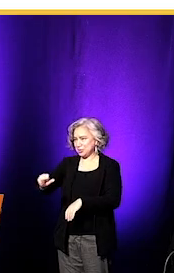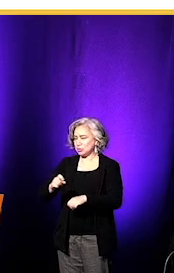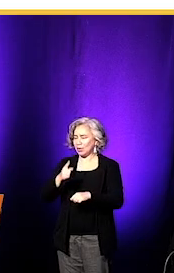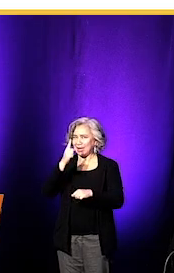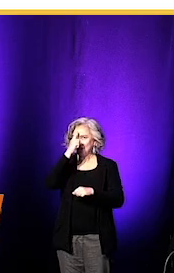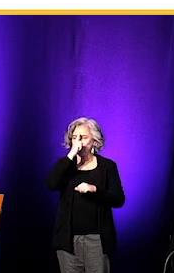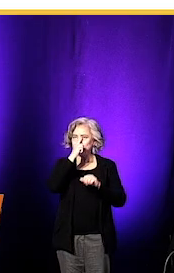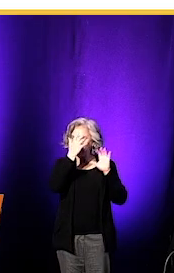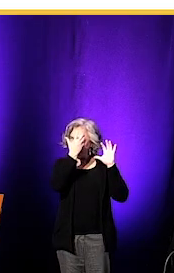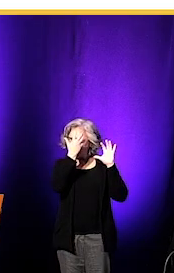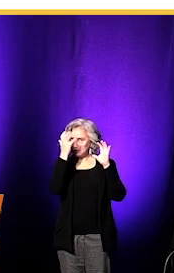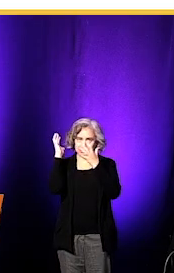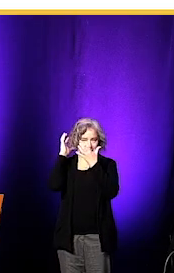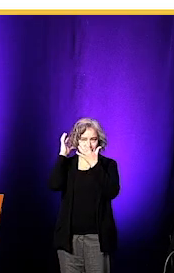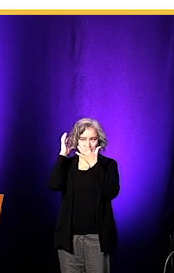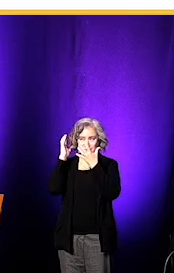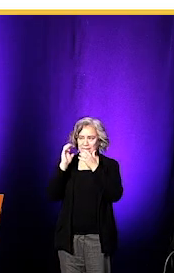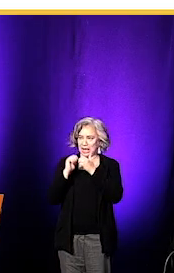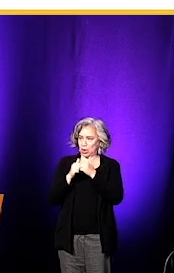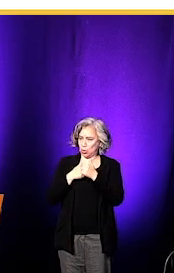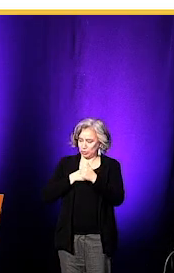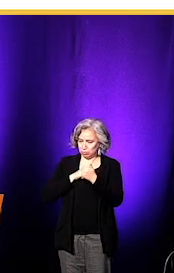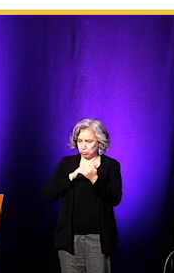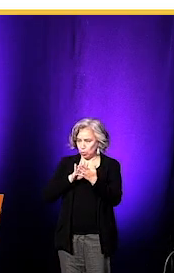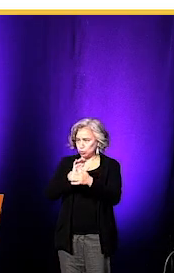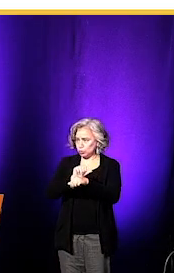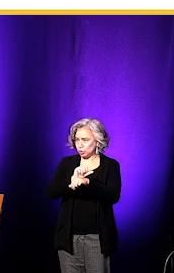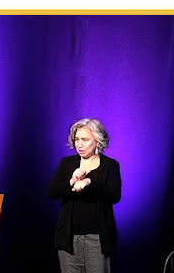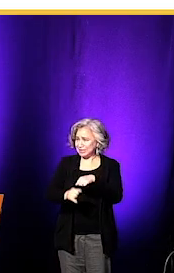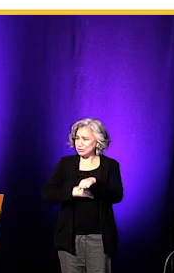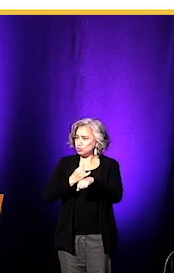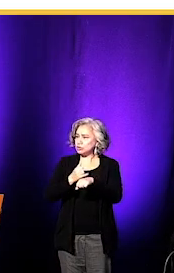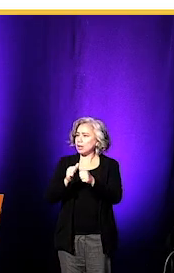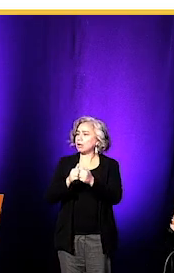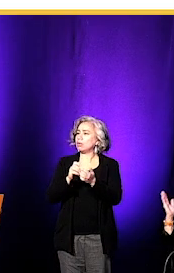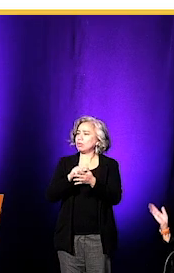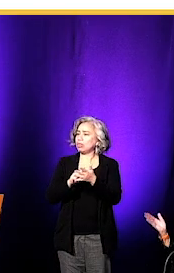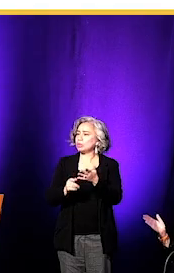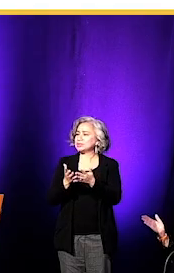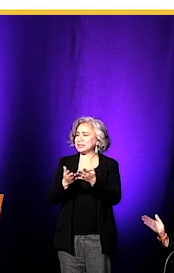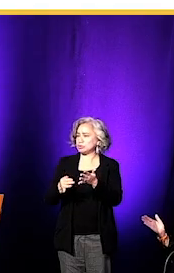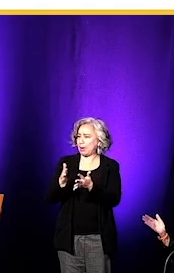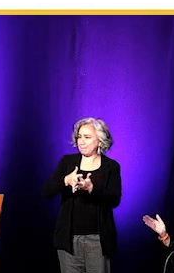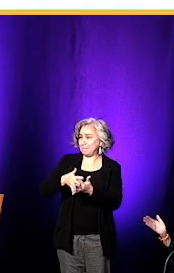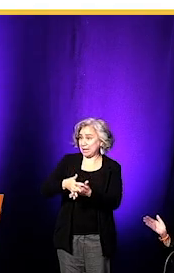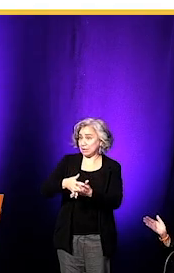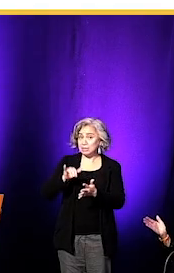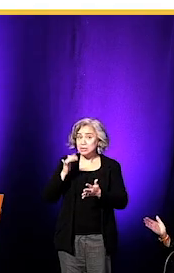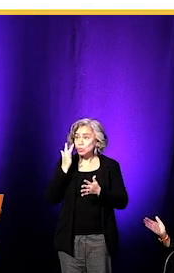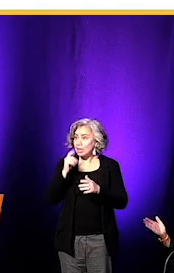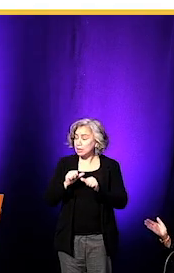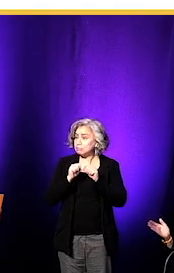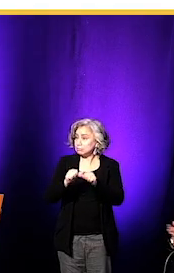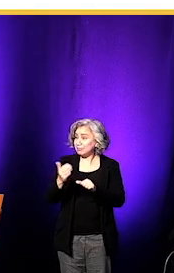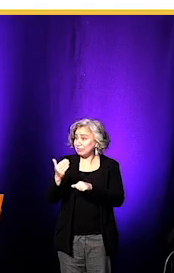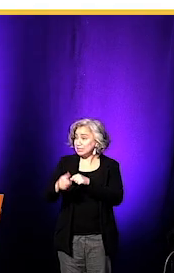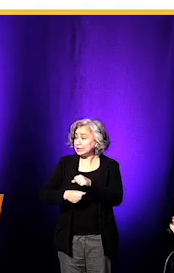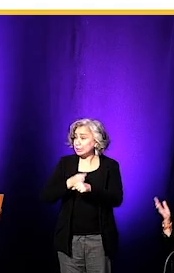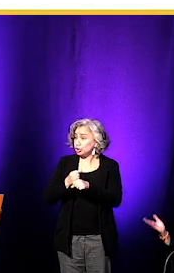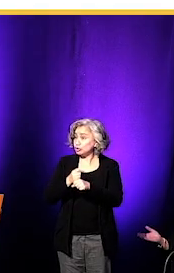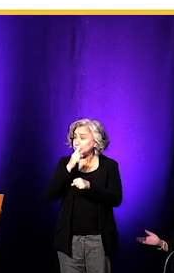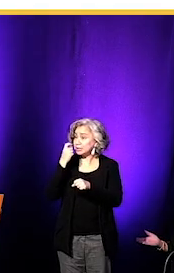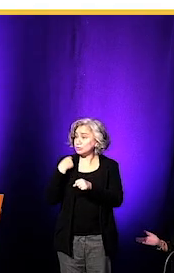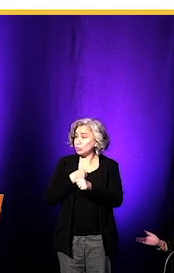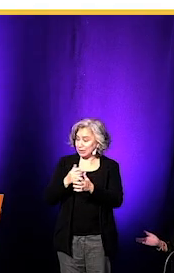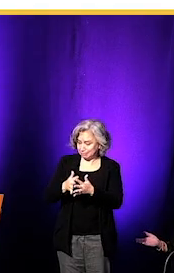work in the institution in which these things were embedded. And that's one of the reasons they lasted 15 years. And they would have